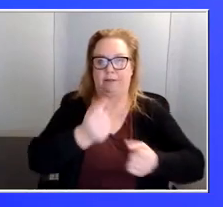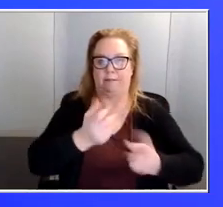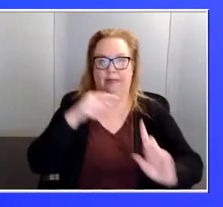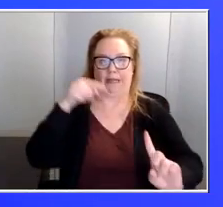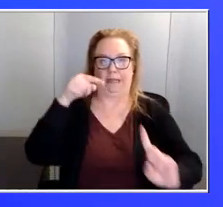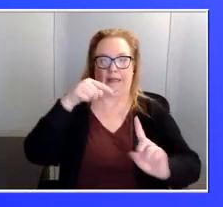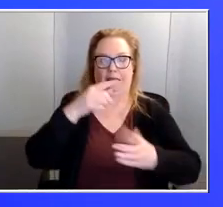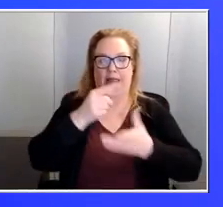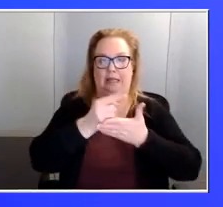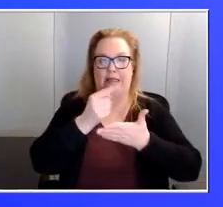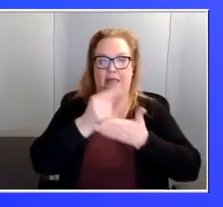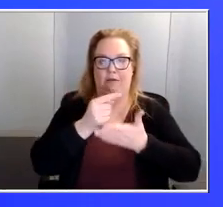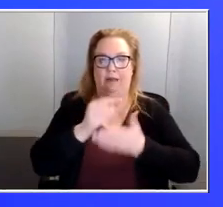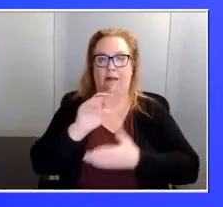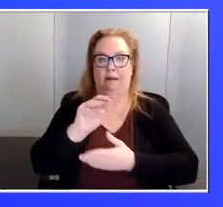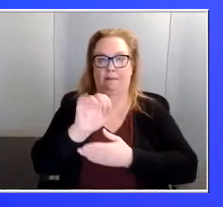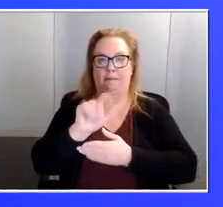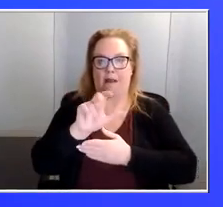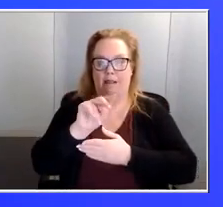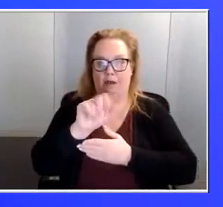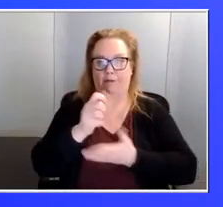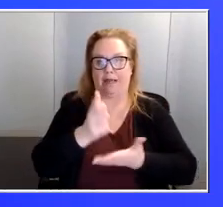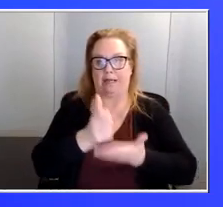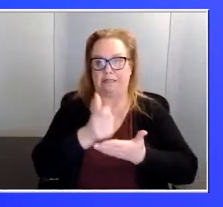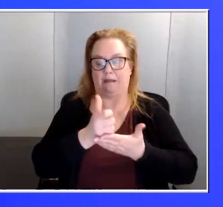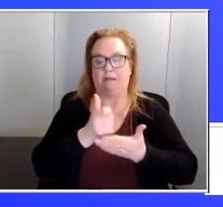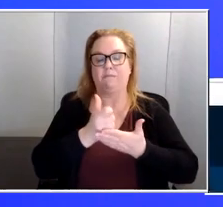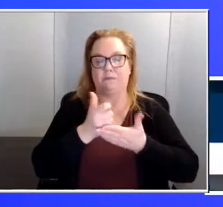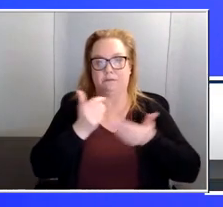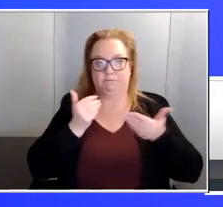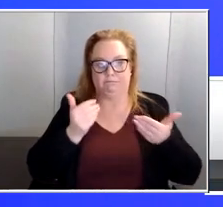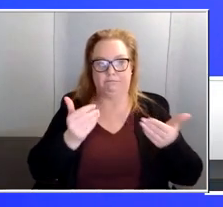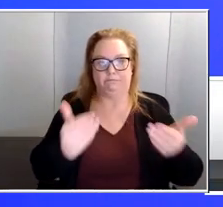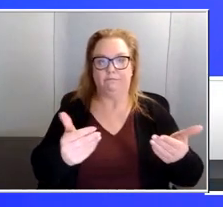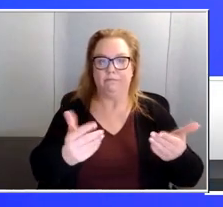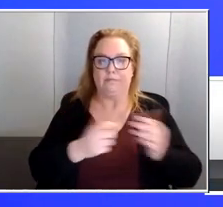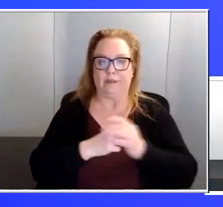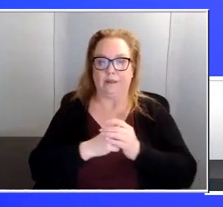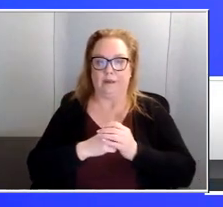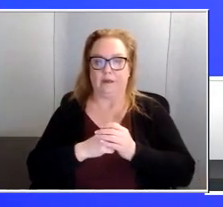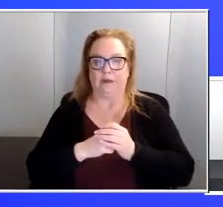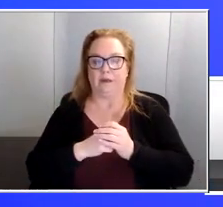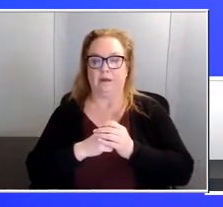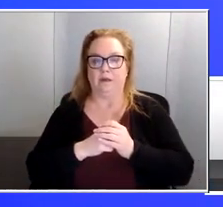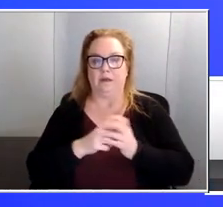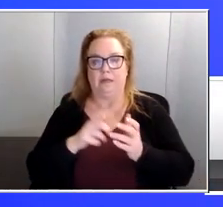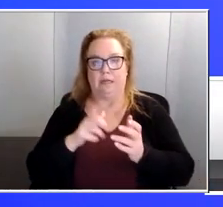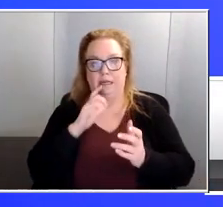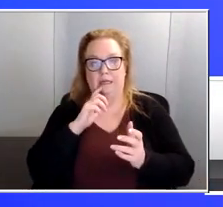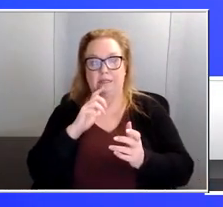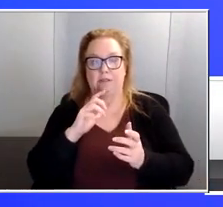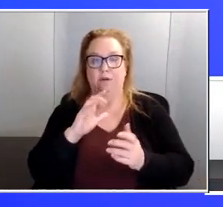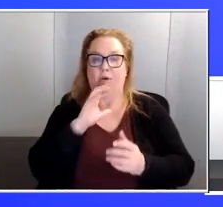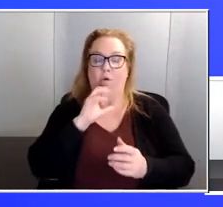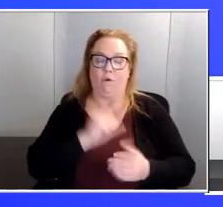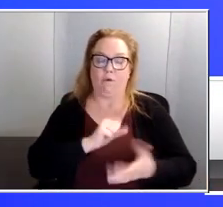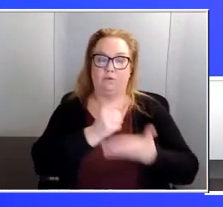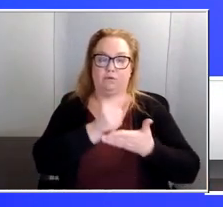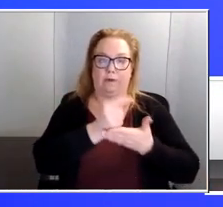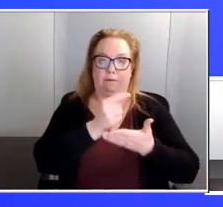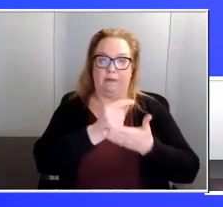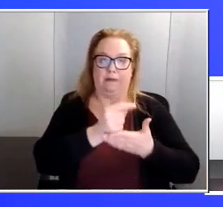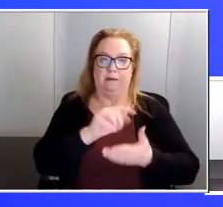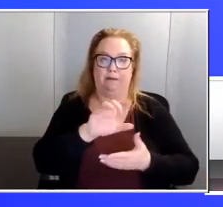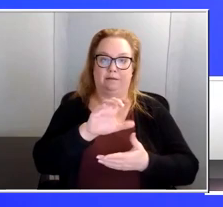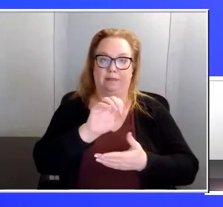that came to myeloma and has actually helped to move it. And stem cell transplant is still, although it's an old treatment, but it's still an effective treatment.